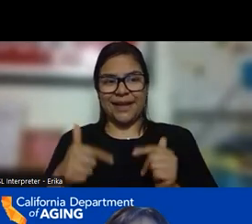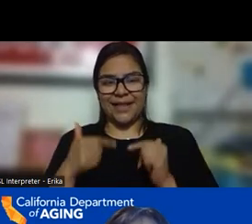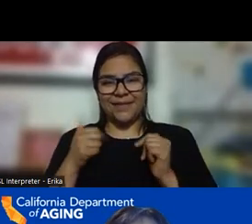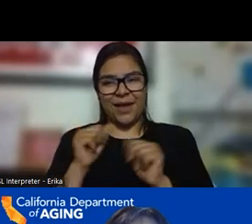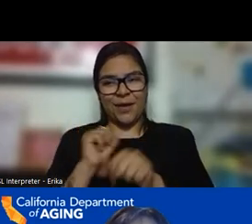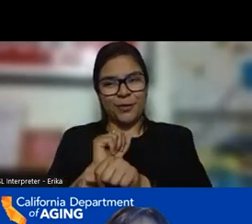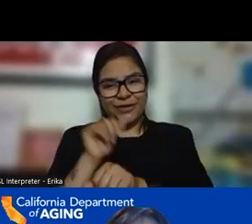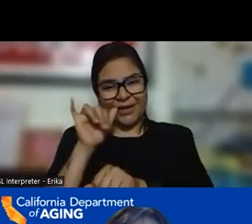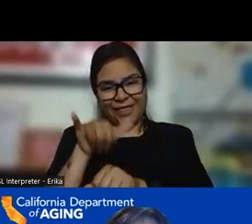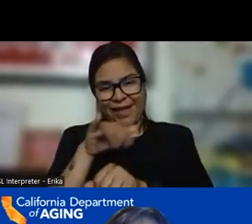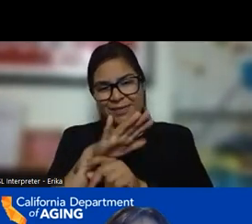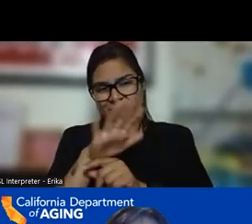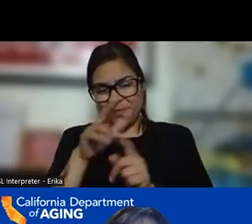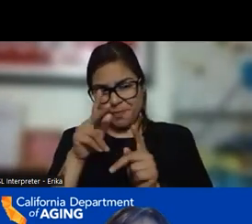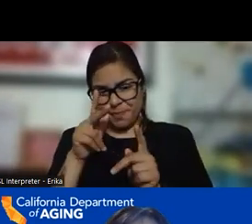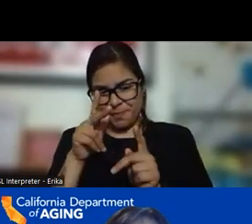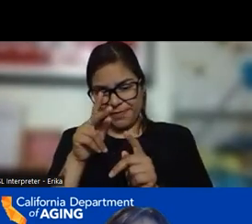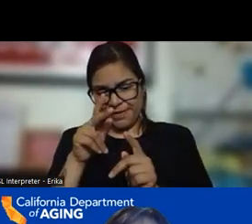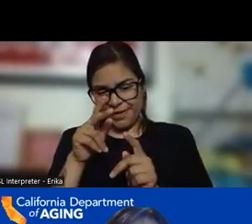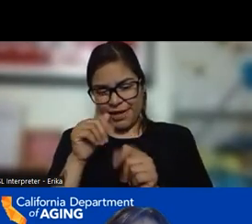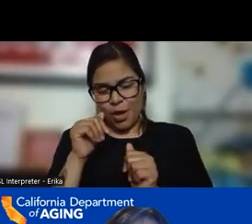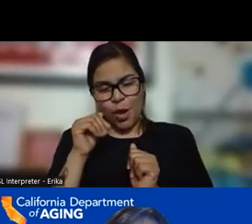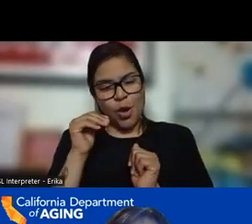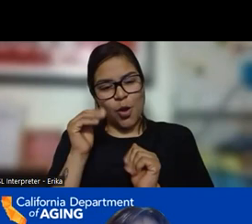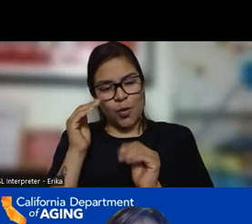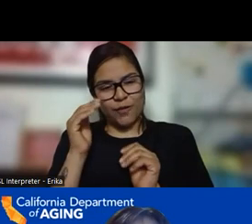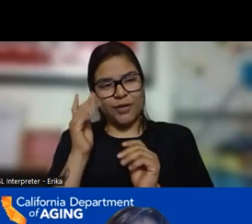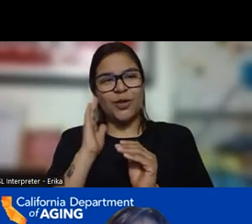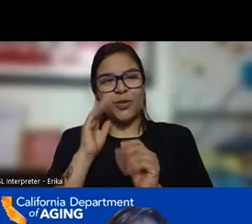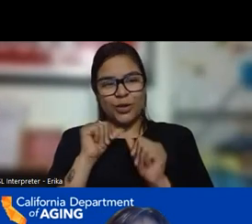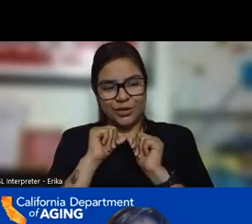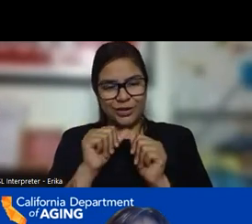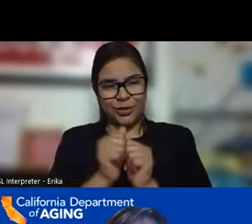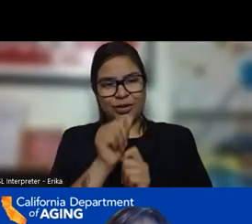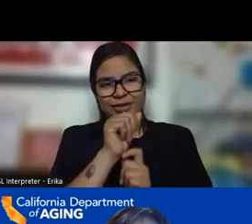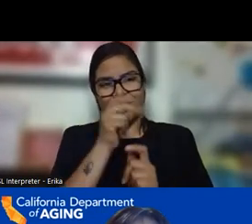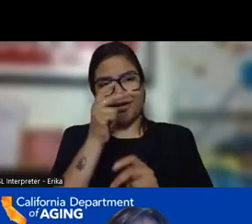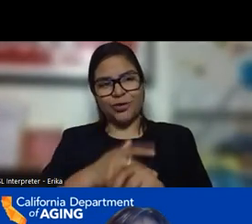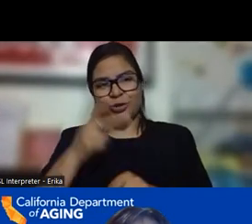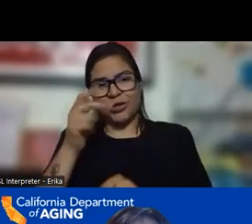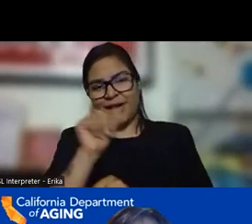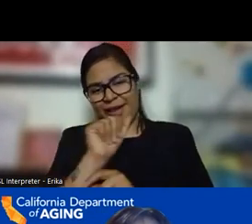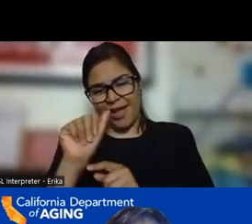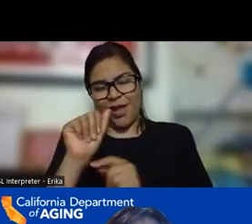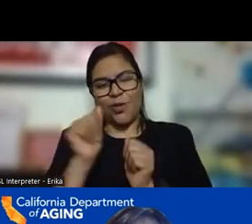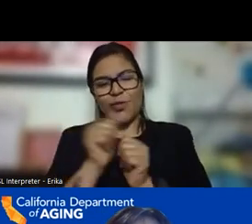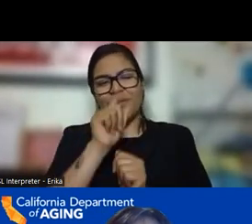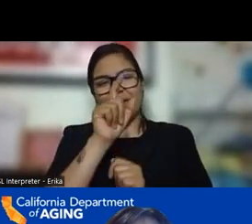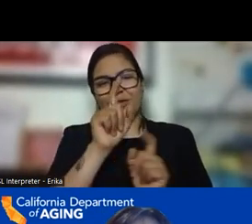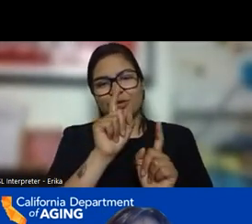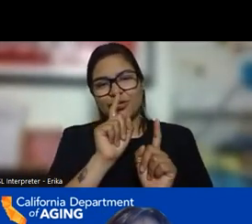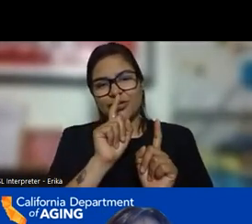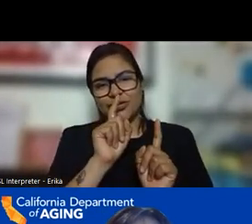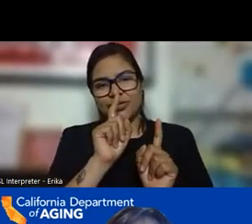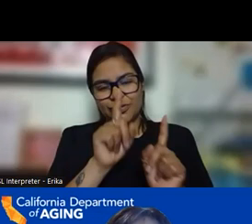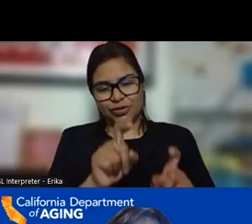grant, and we look forward to interfacing with the AAA on the Casio survey as well.